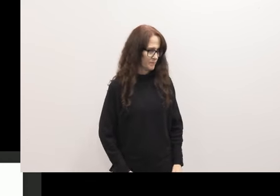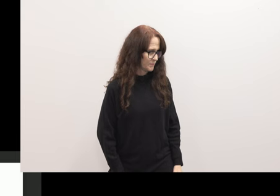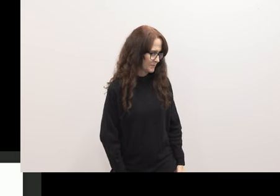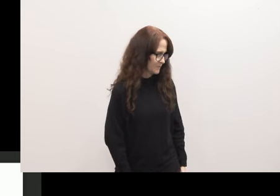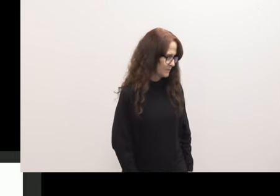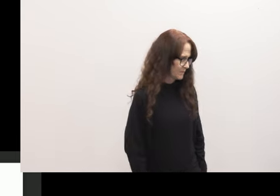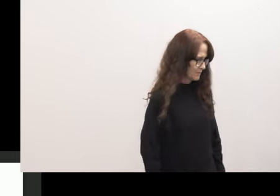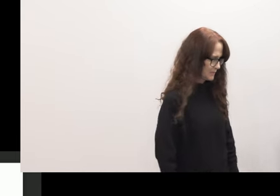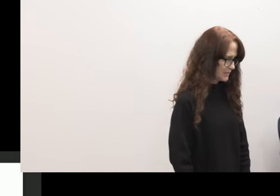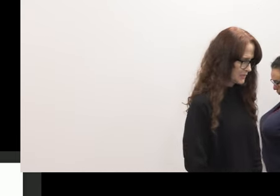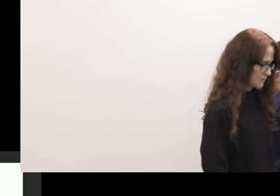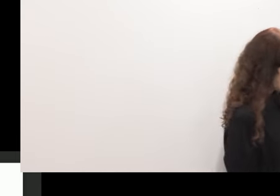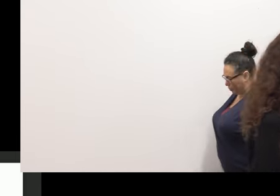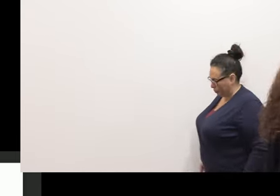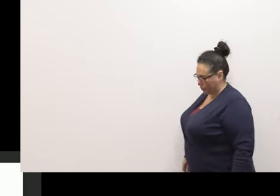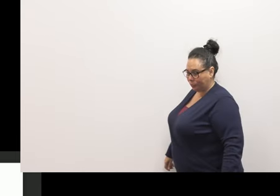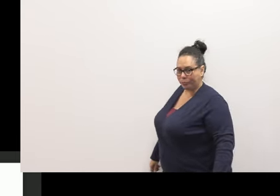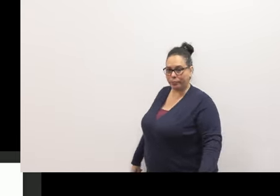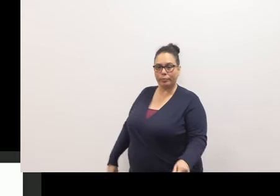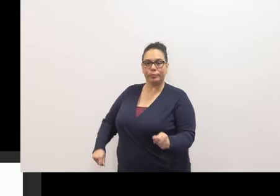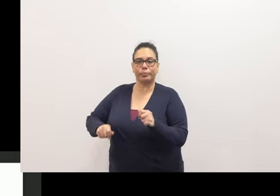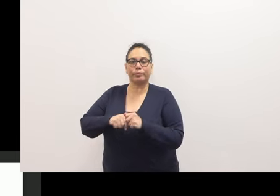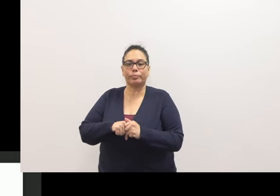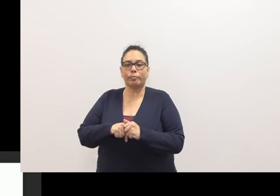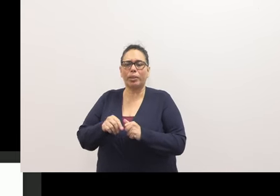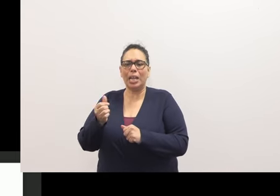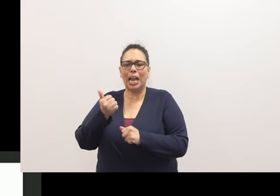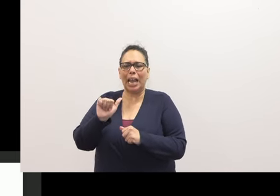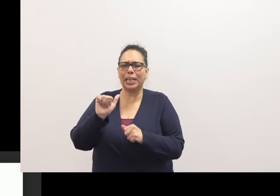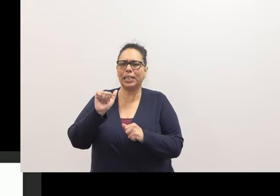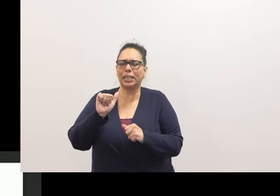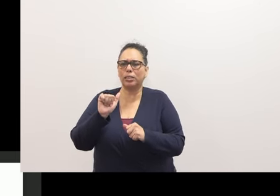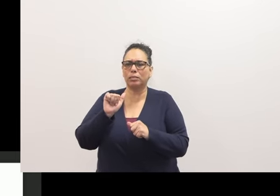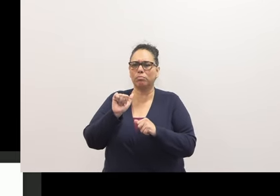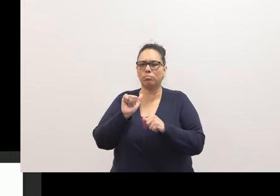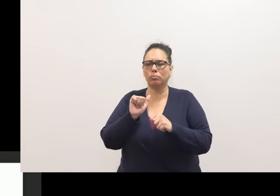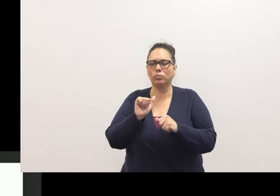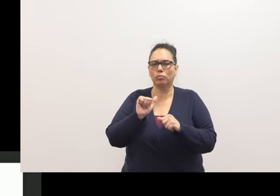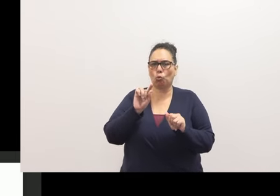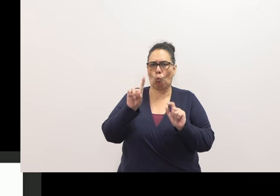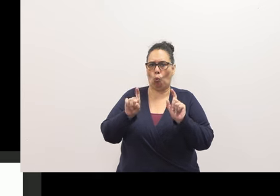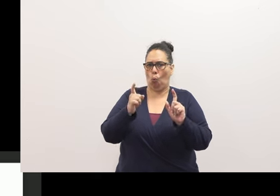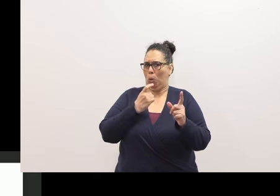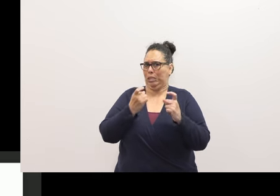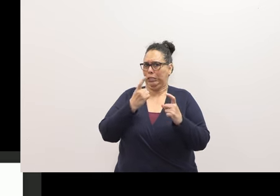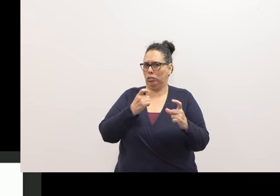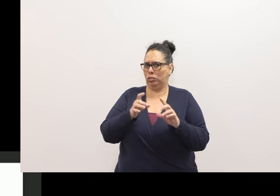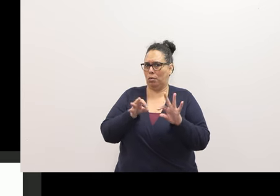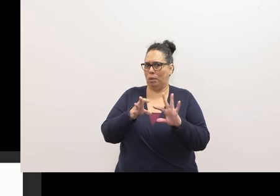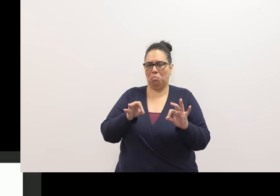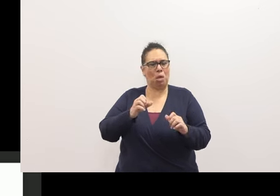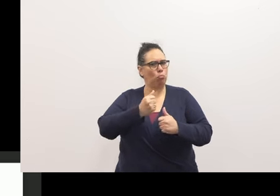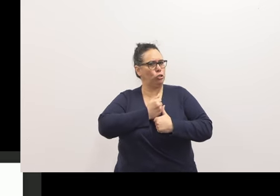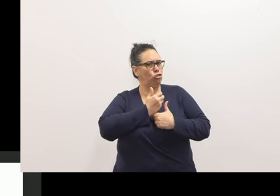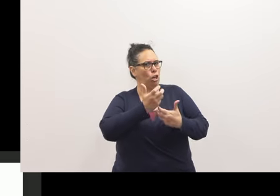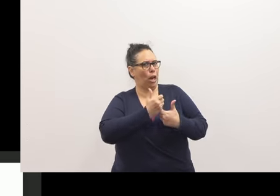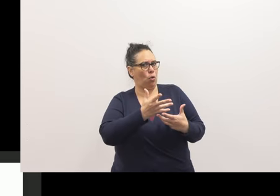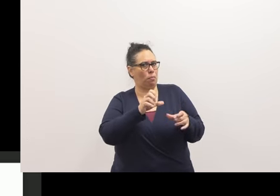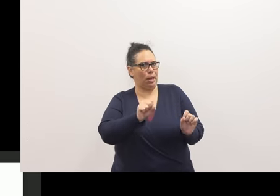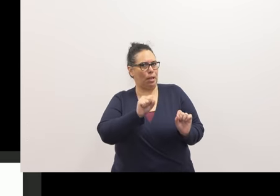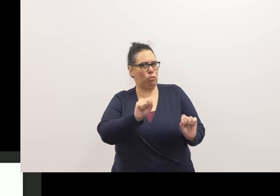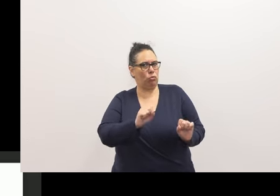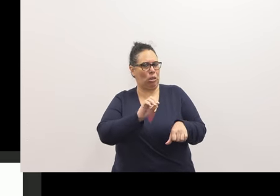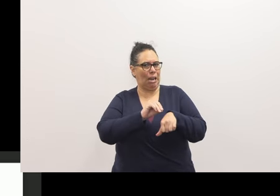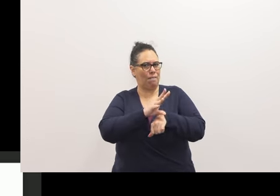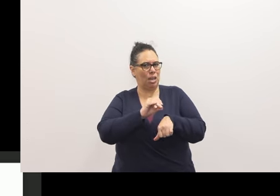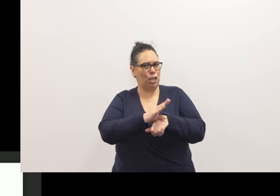Do we have any questions or comments, Dr. Benitez? Yeah, I'll just share what we have been able to share and what I've shared in our